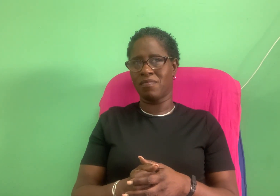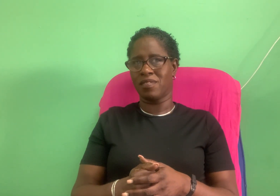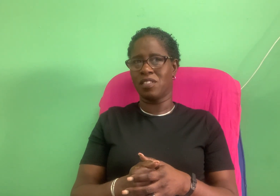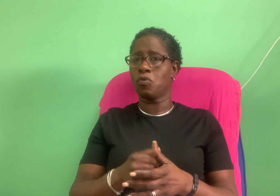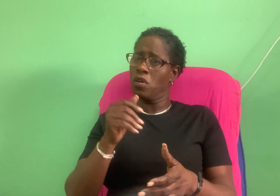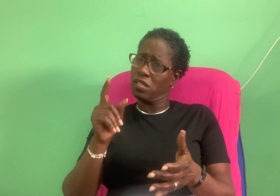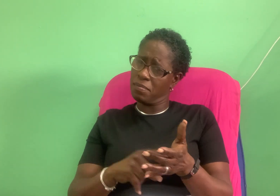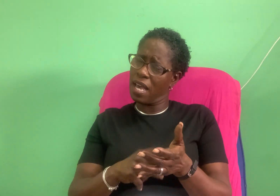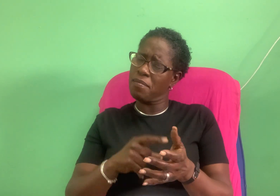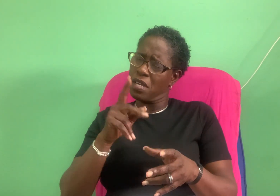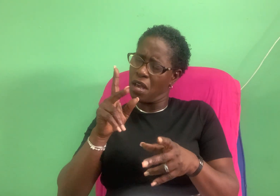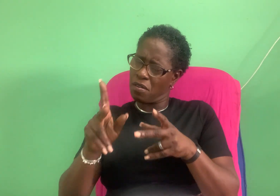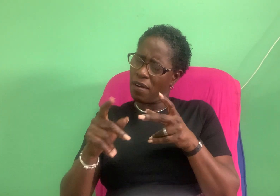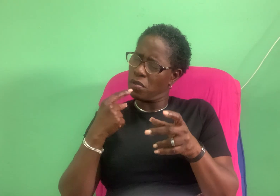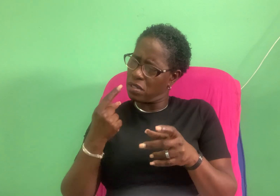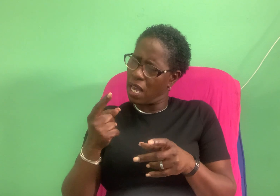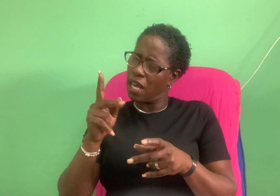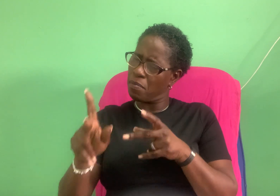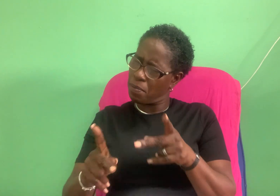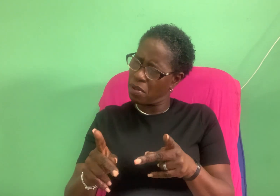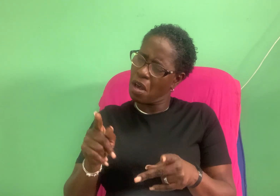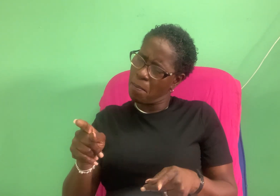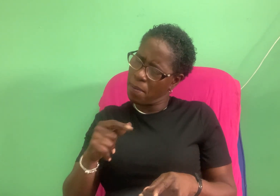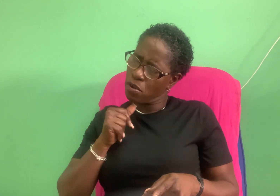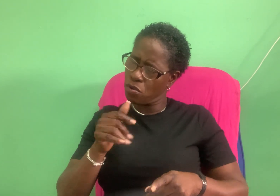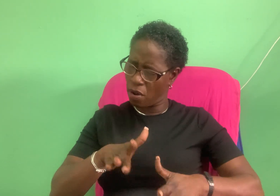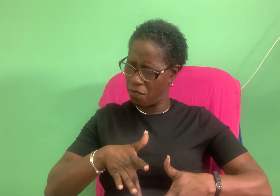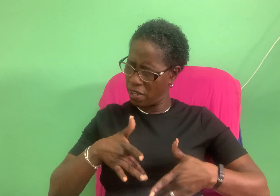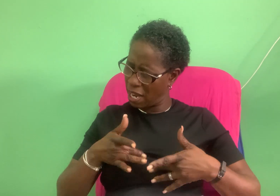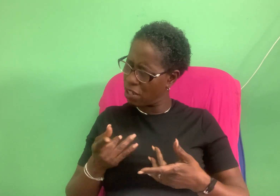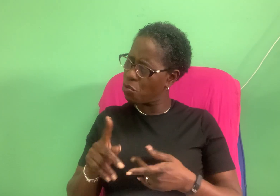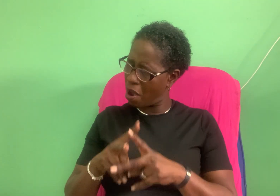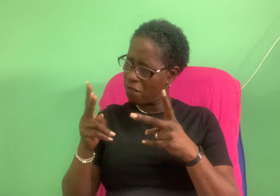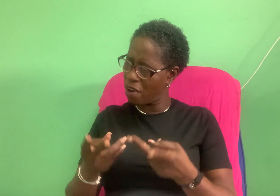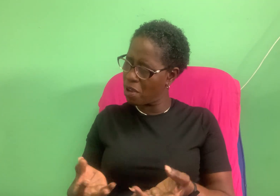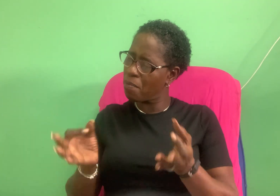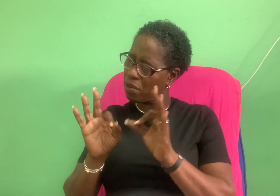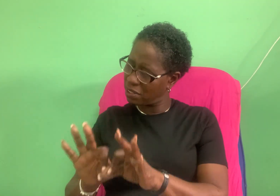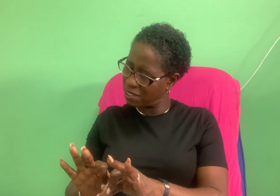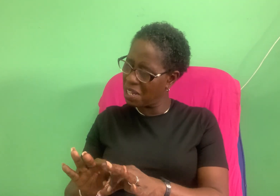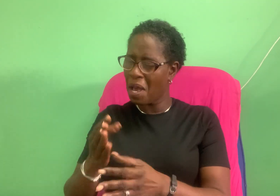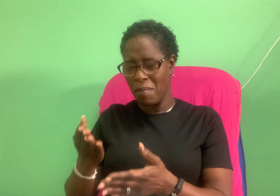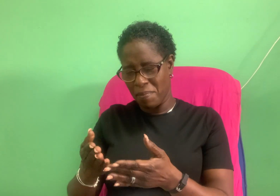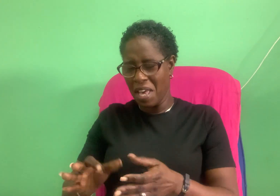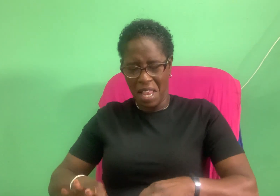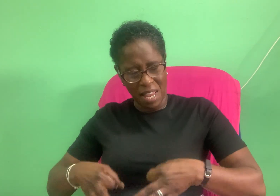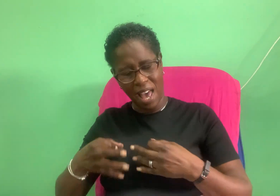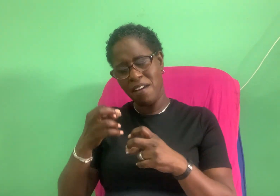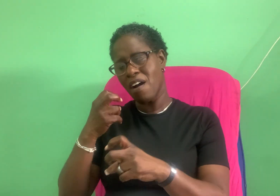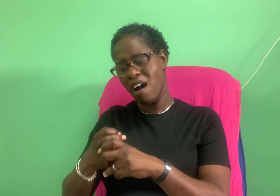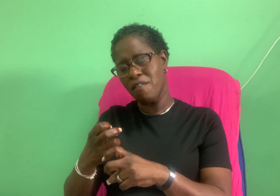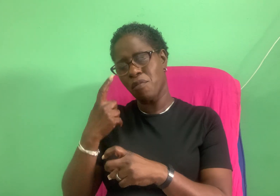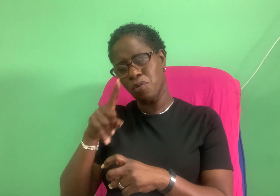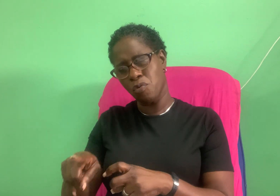you were worthy, you didn't feel like in school that you were valued, that it was hard for you, and you were probably told